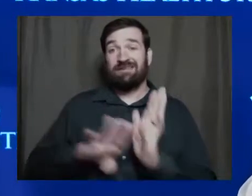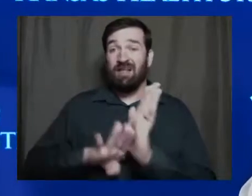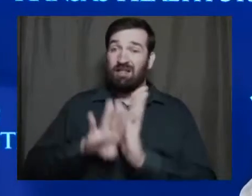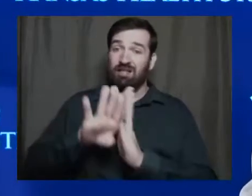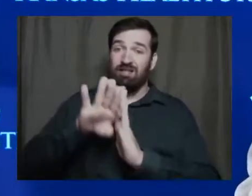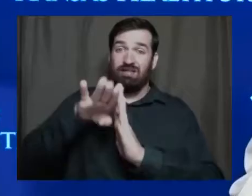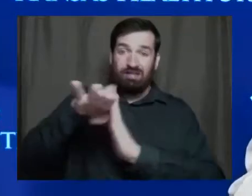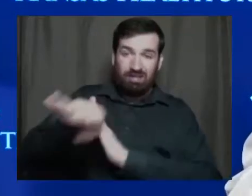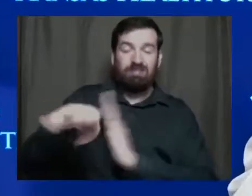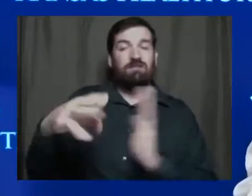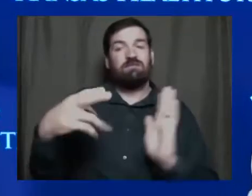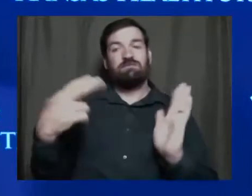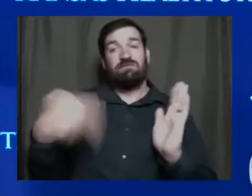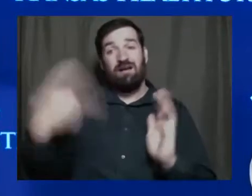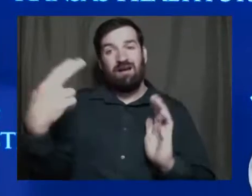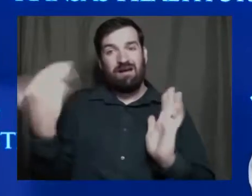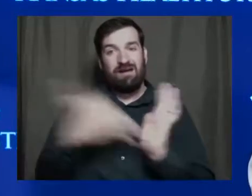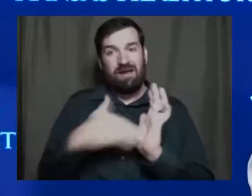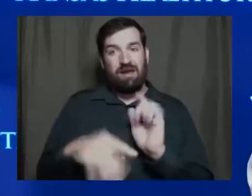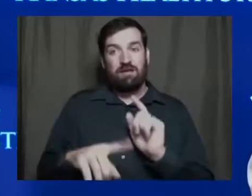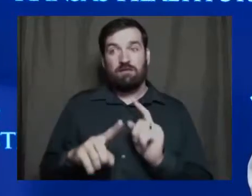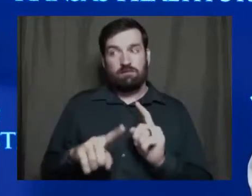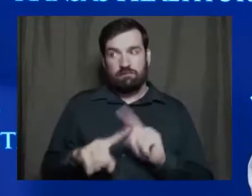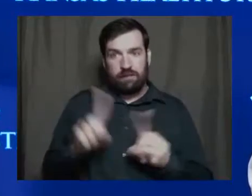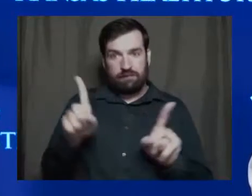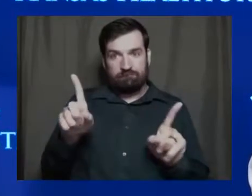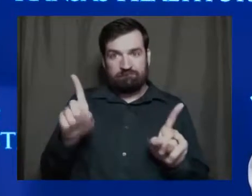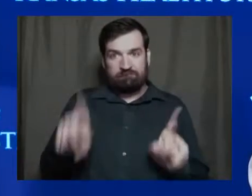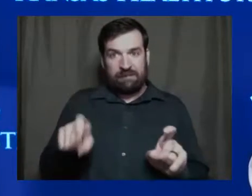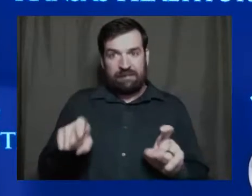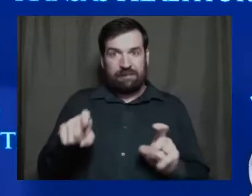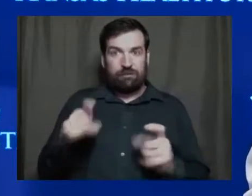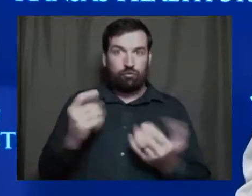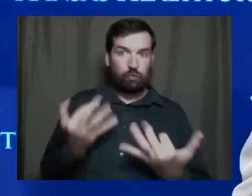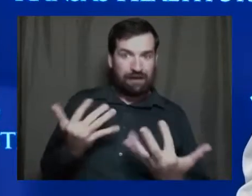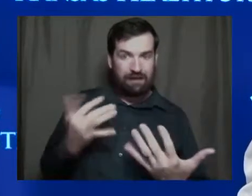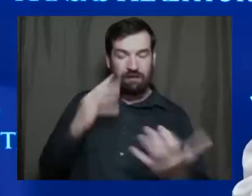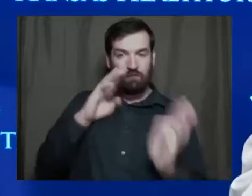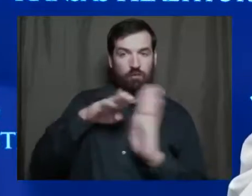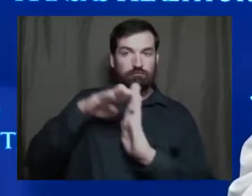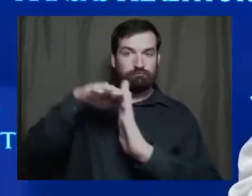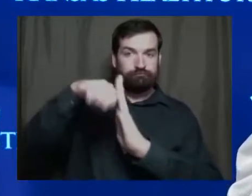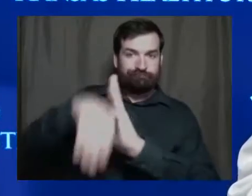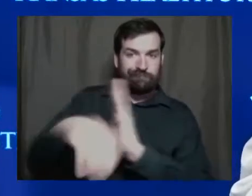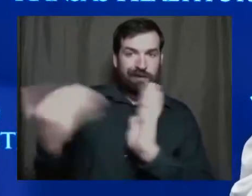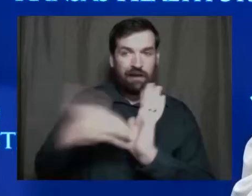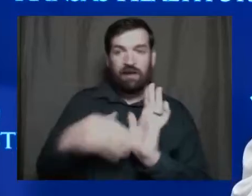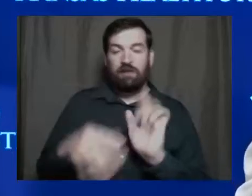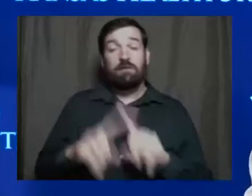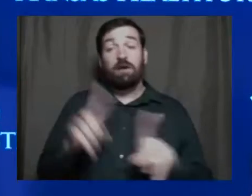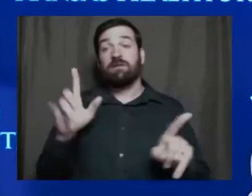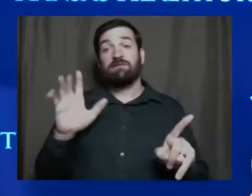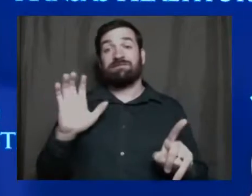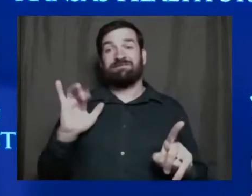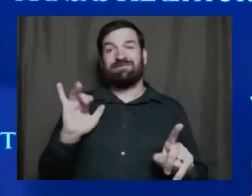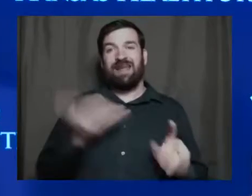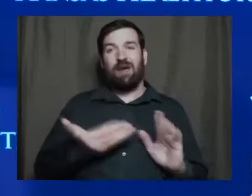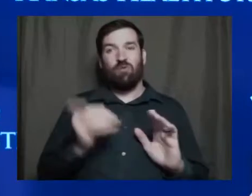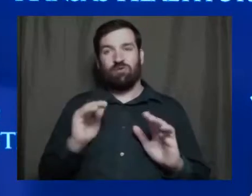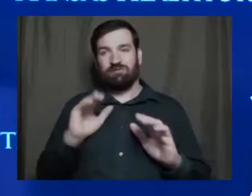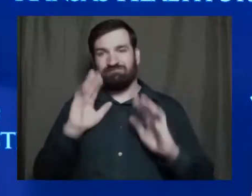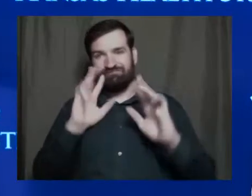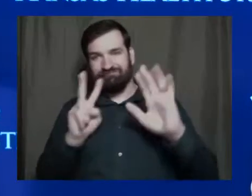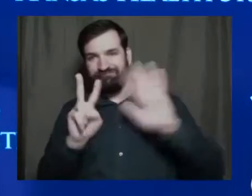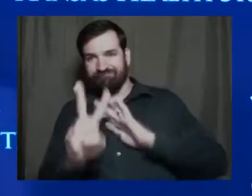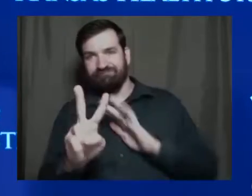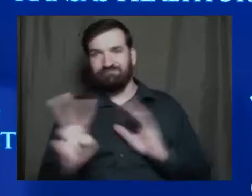begin to drop in terms of the number of new tests a day. But that's kind of in our future as we continue to get more and more folks. And